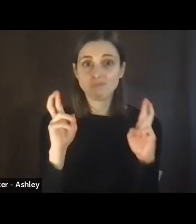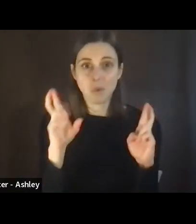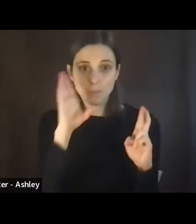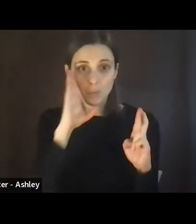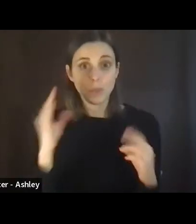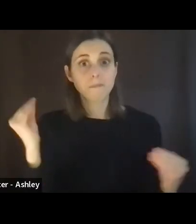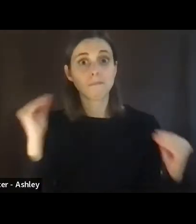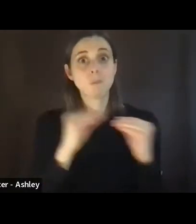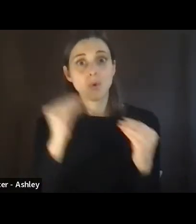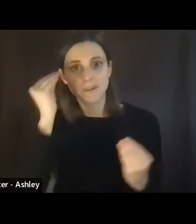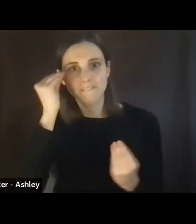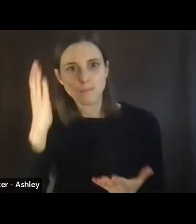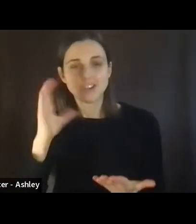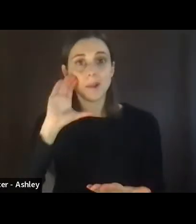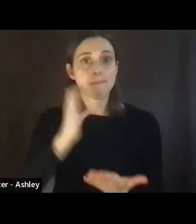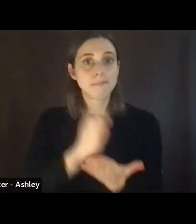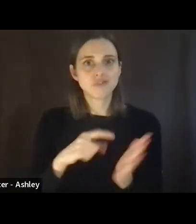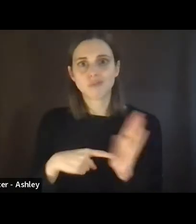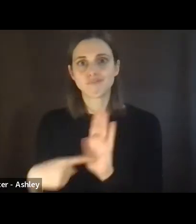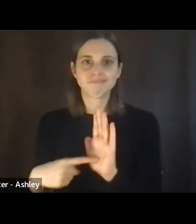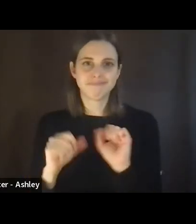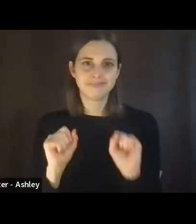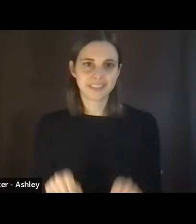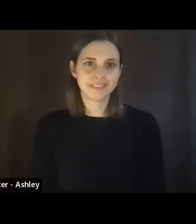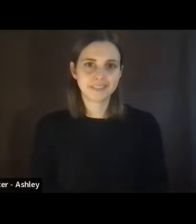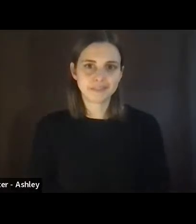it. Awesome. Thank you so much.